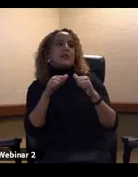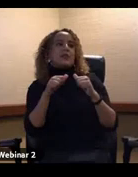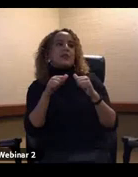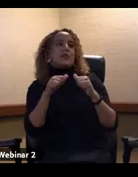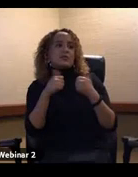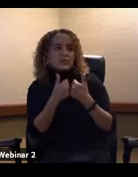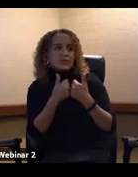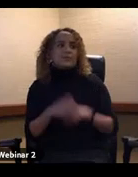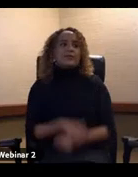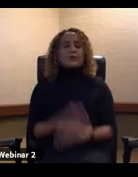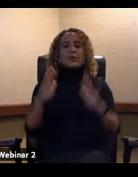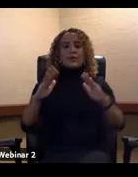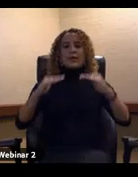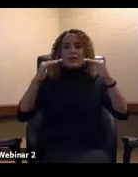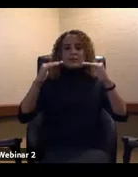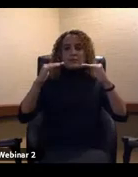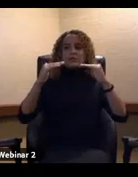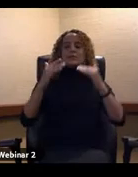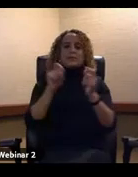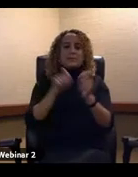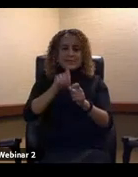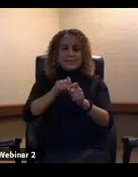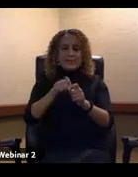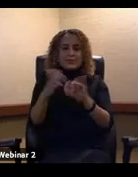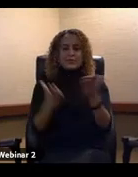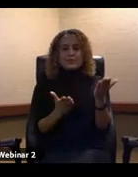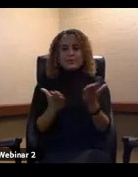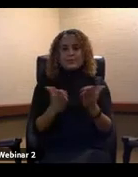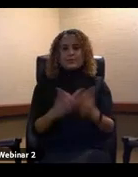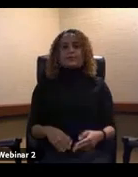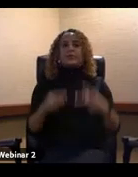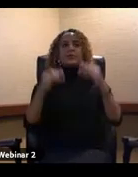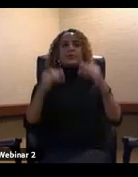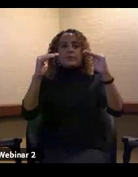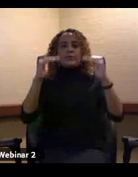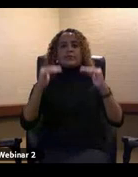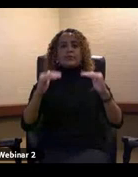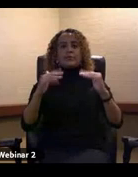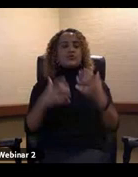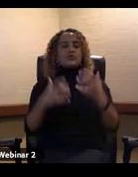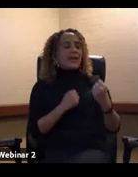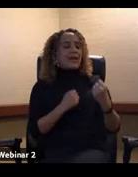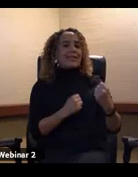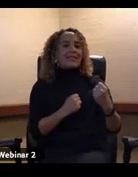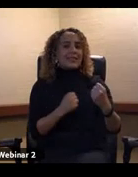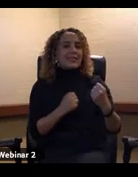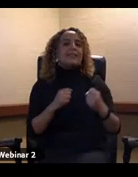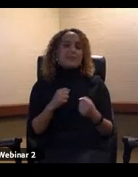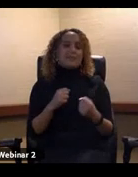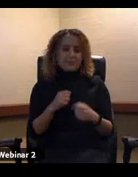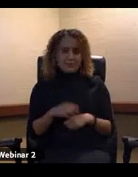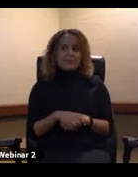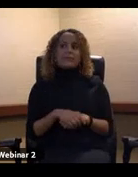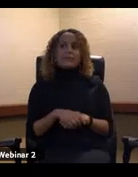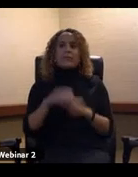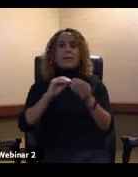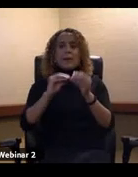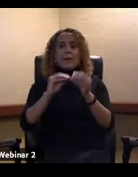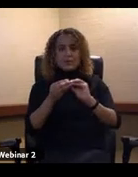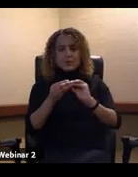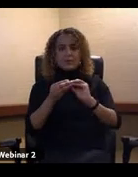to develop or enhance population-specific services. Number 2 is strengthening the capacity of underserved populations to